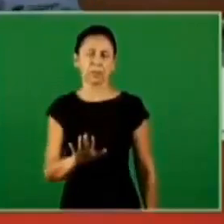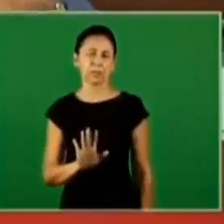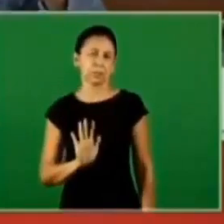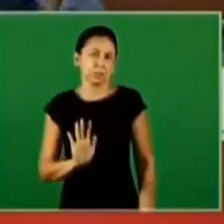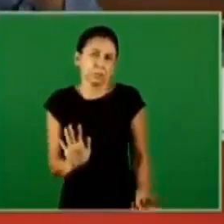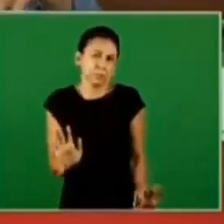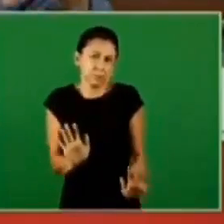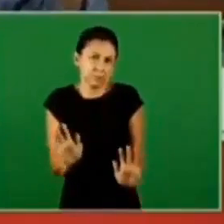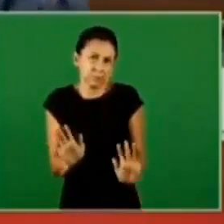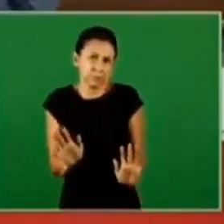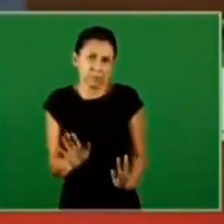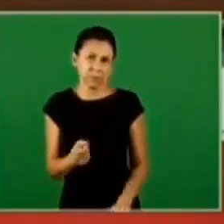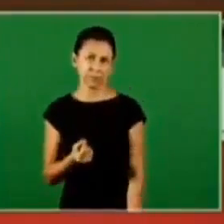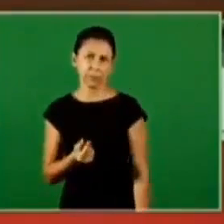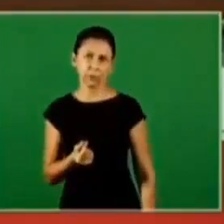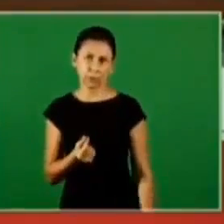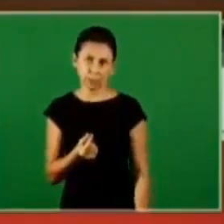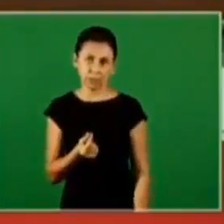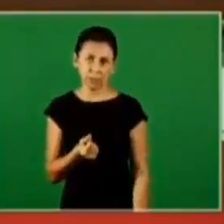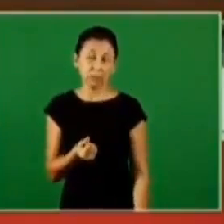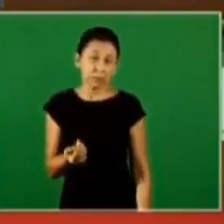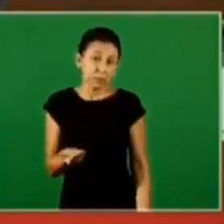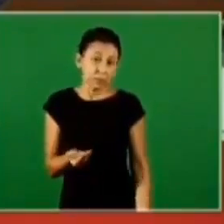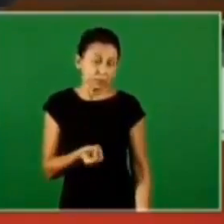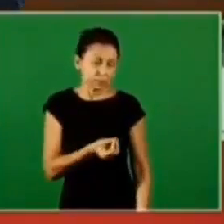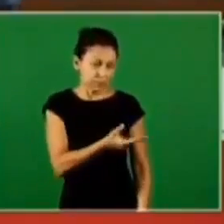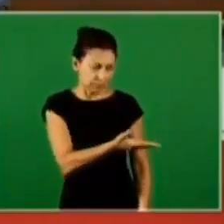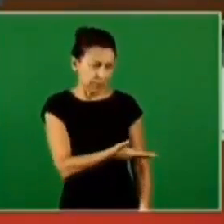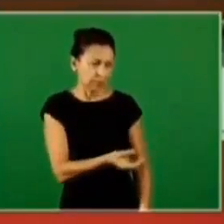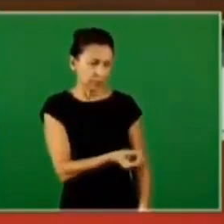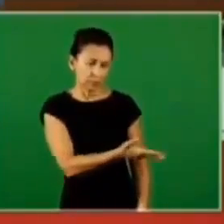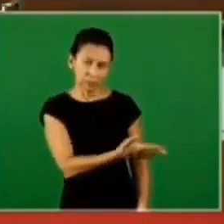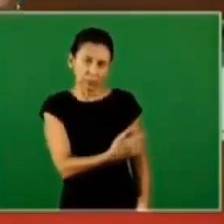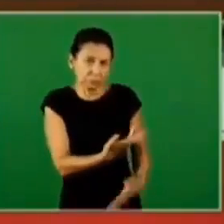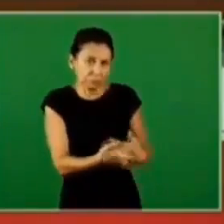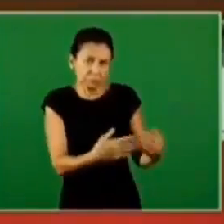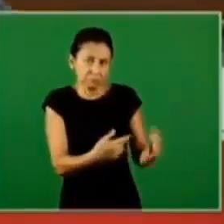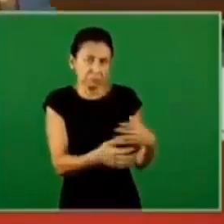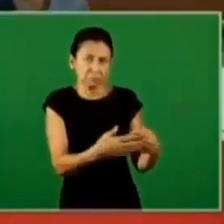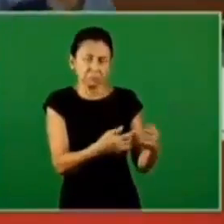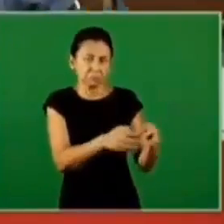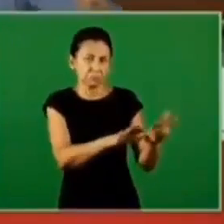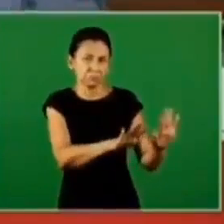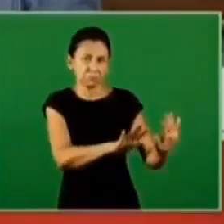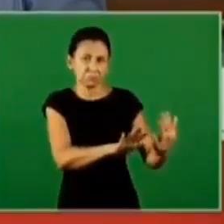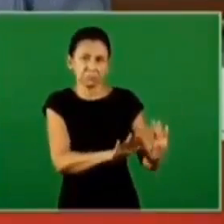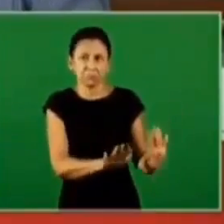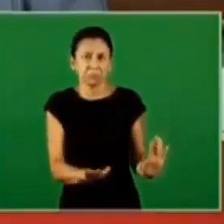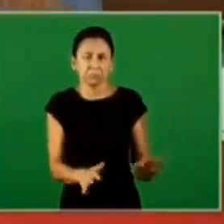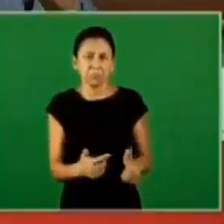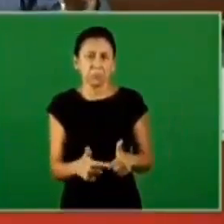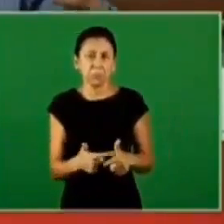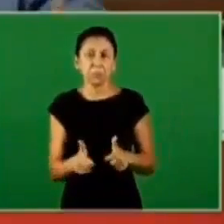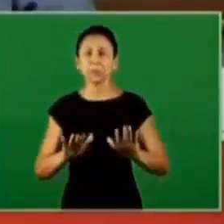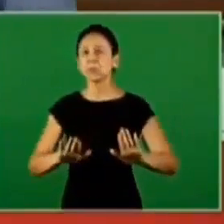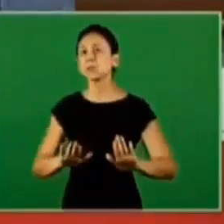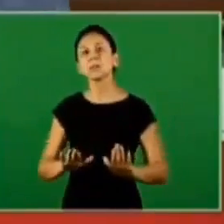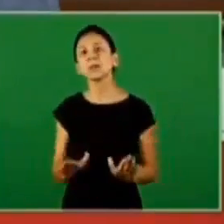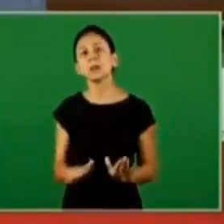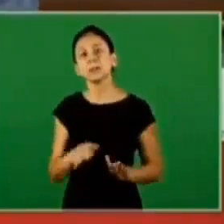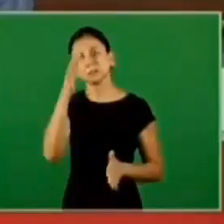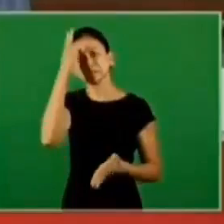here. And if you give money to these people, this brethren, whoever they are, you're not doing anything